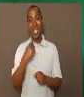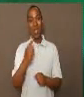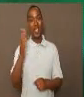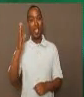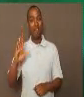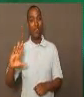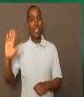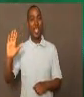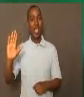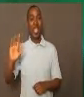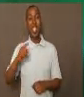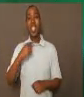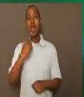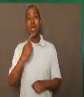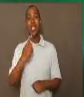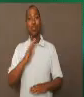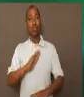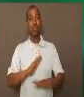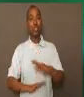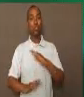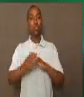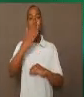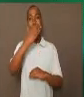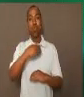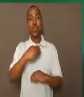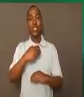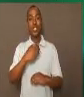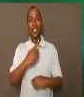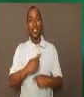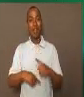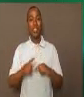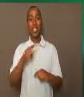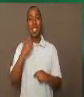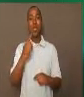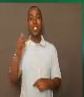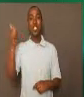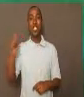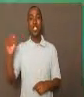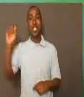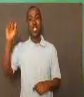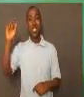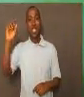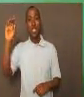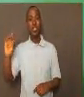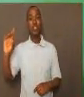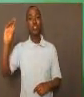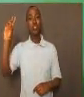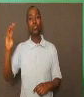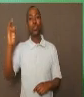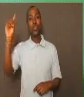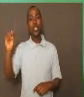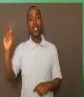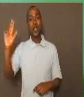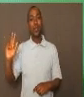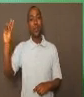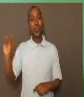process generates heat, which is called an exothermic reaction. This means